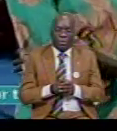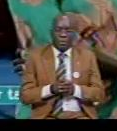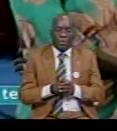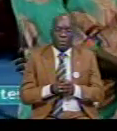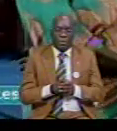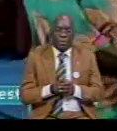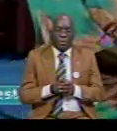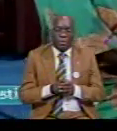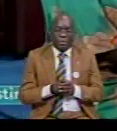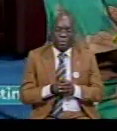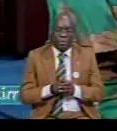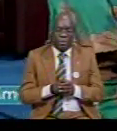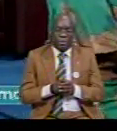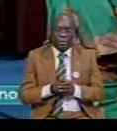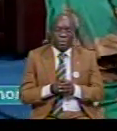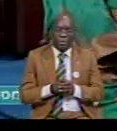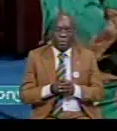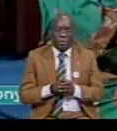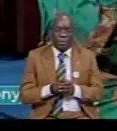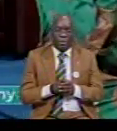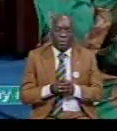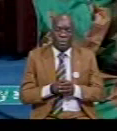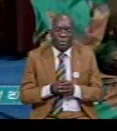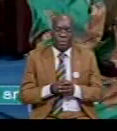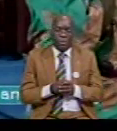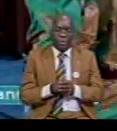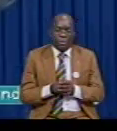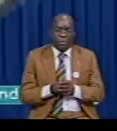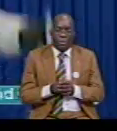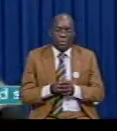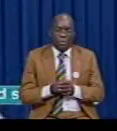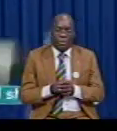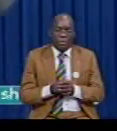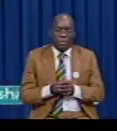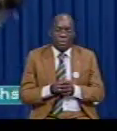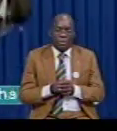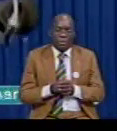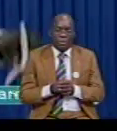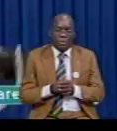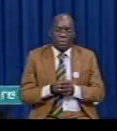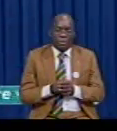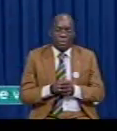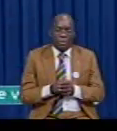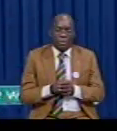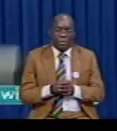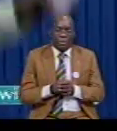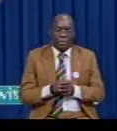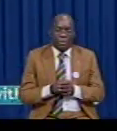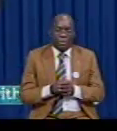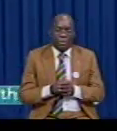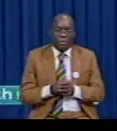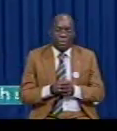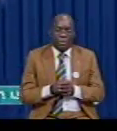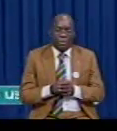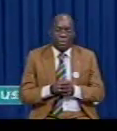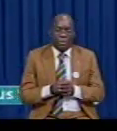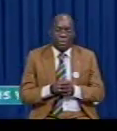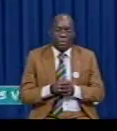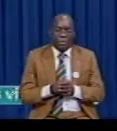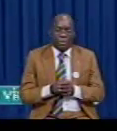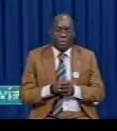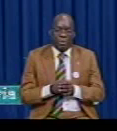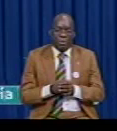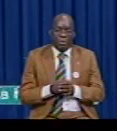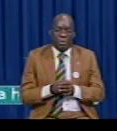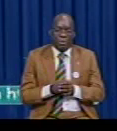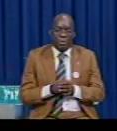But here, when the man of God was praying, miracle prayer, she put her hand upon